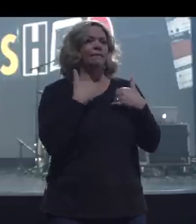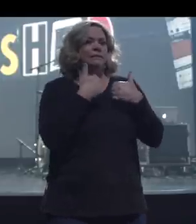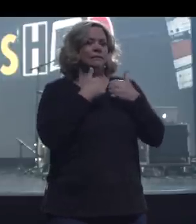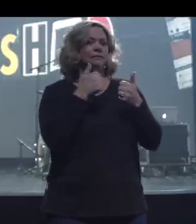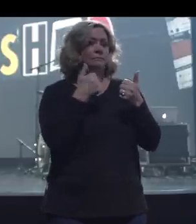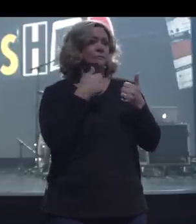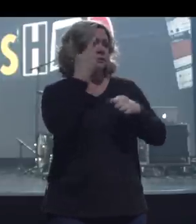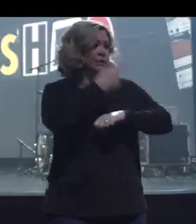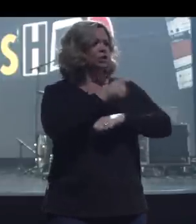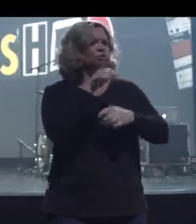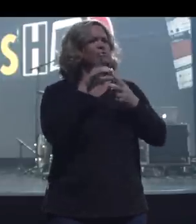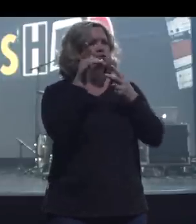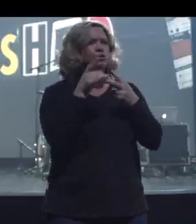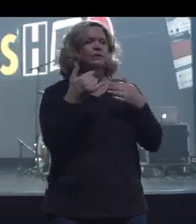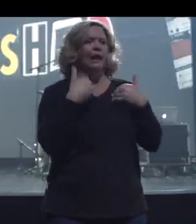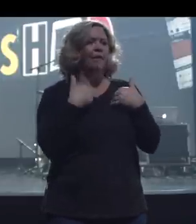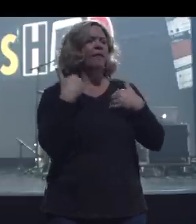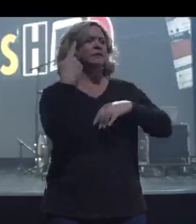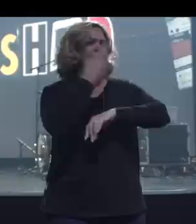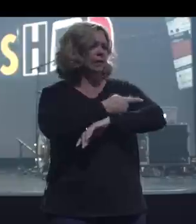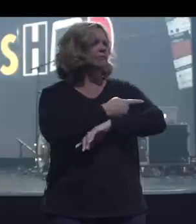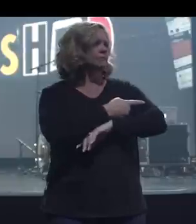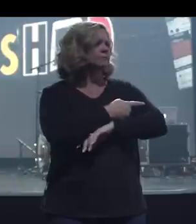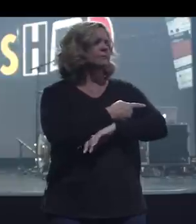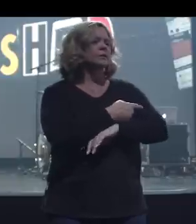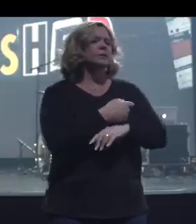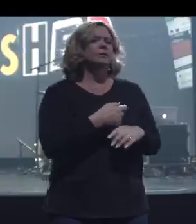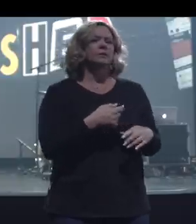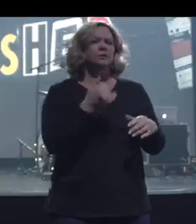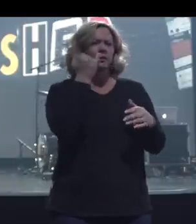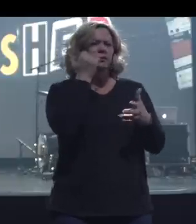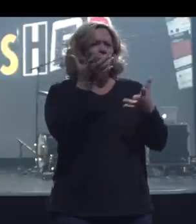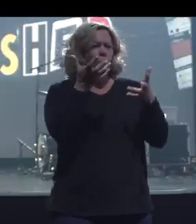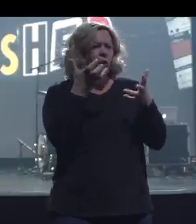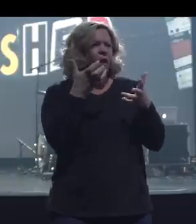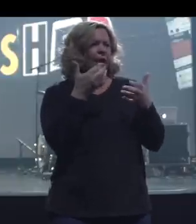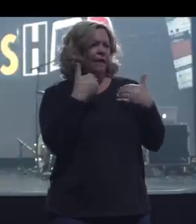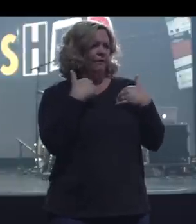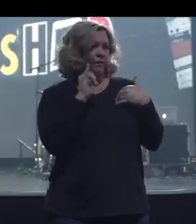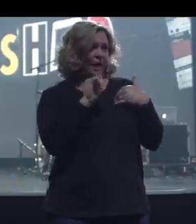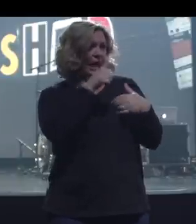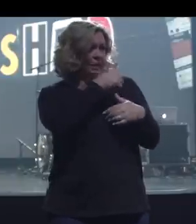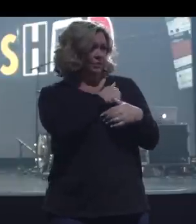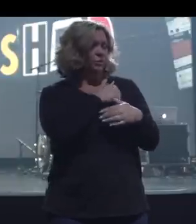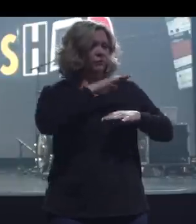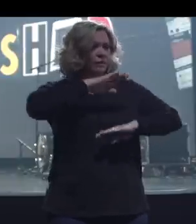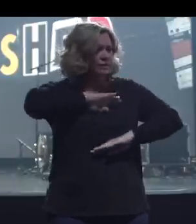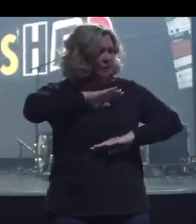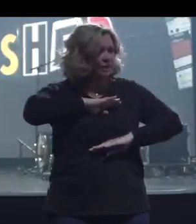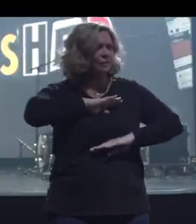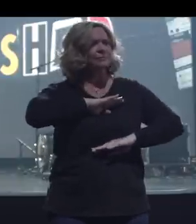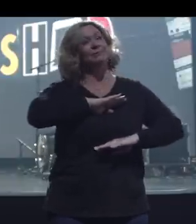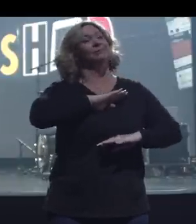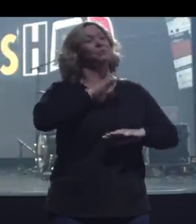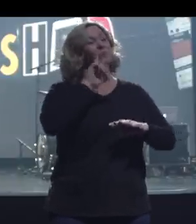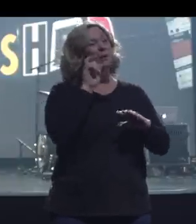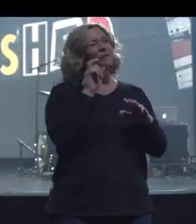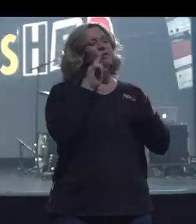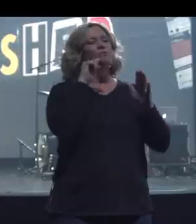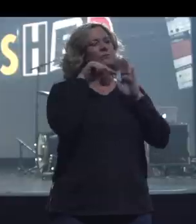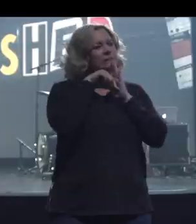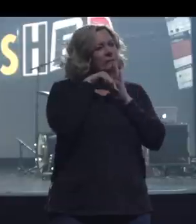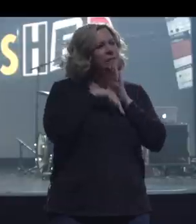today. But to embrace the attitude of contentment, I think we need to dig deep. And this is going to be uncomfortable to look